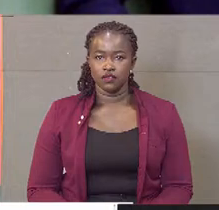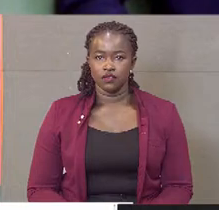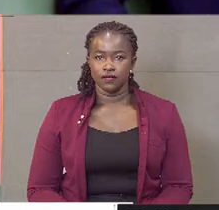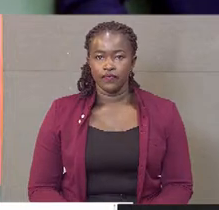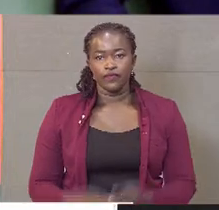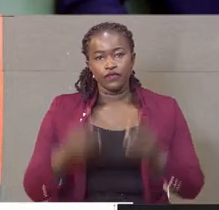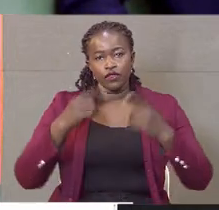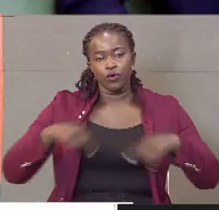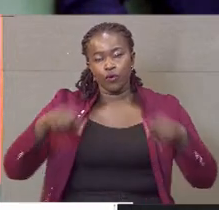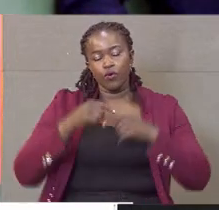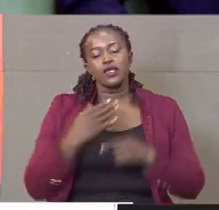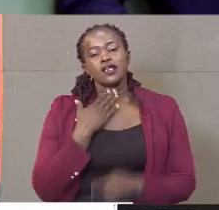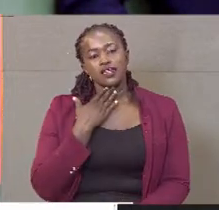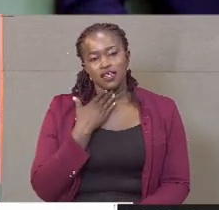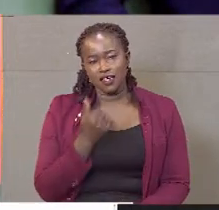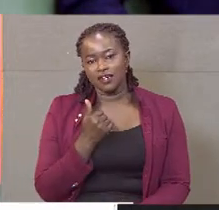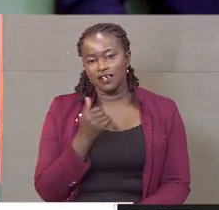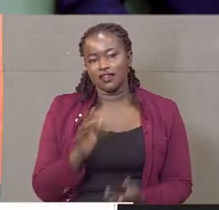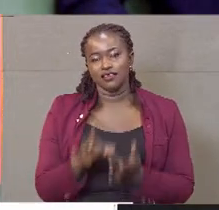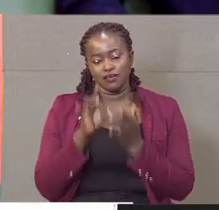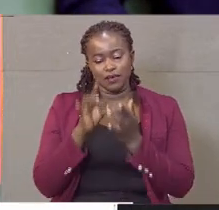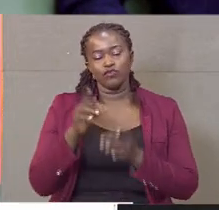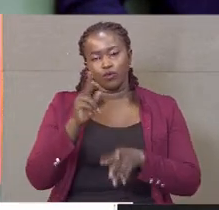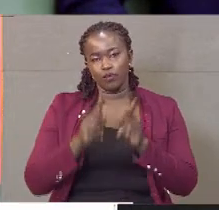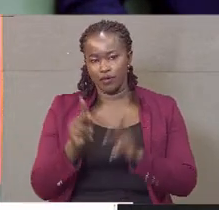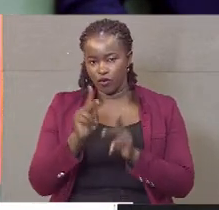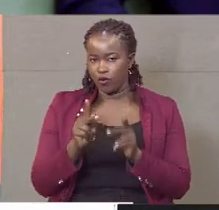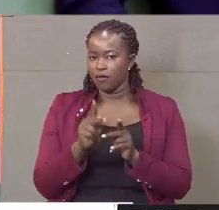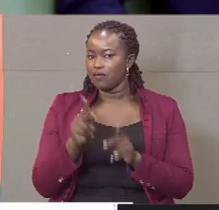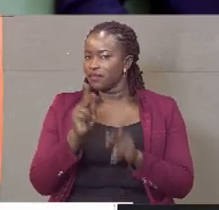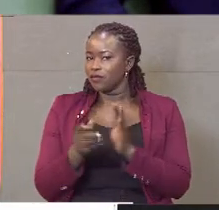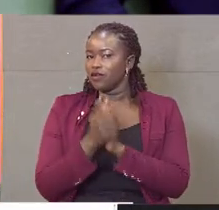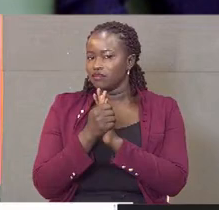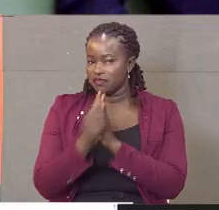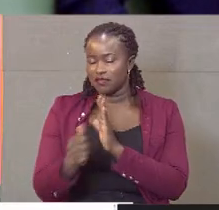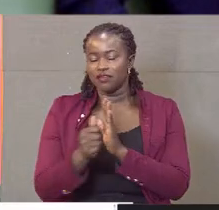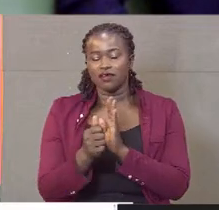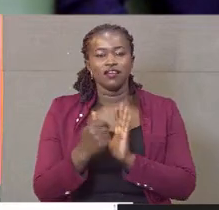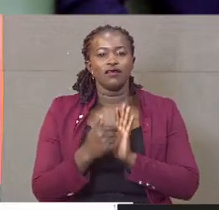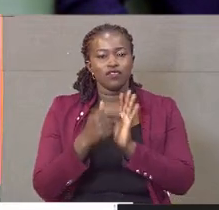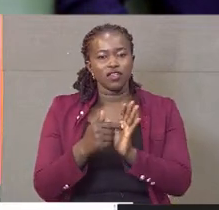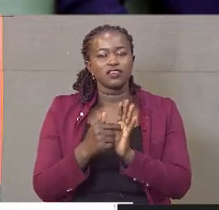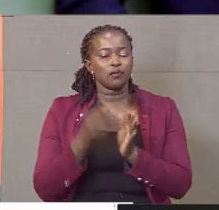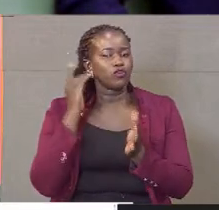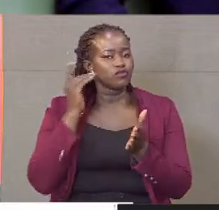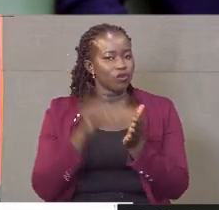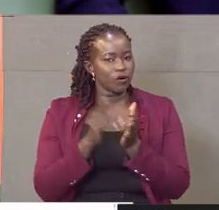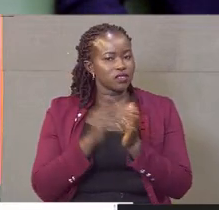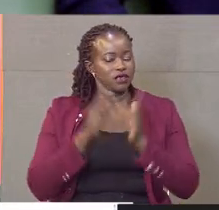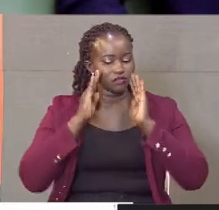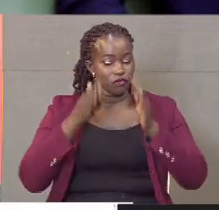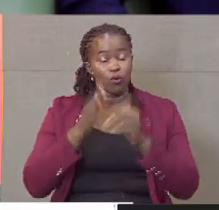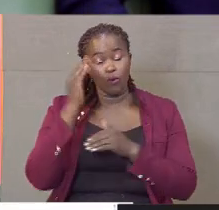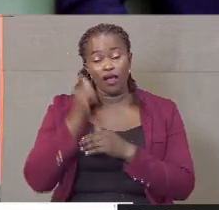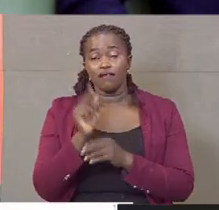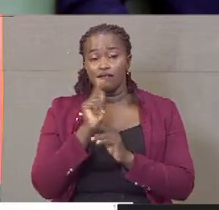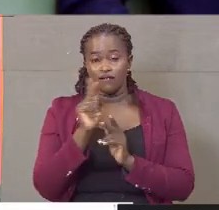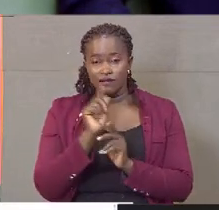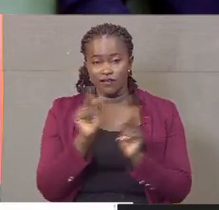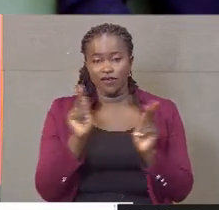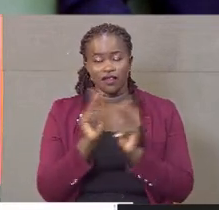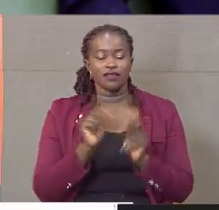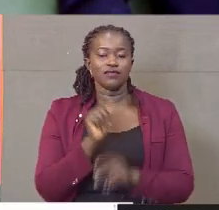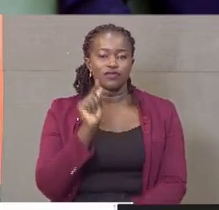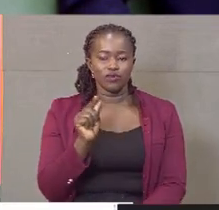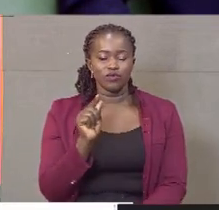we need specialists like anesthetists, like, because there are very few,